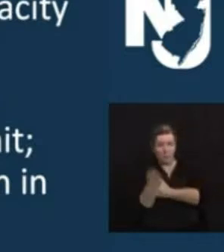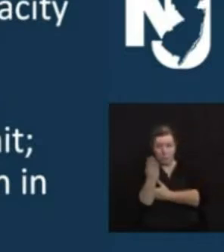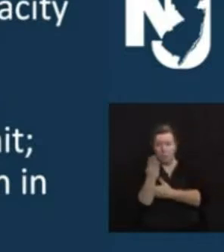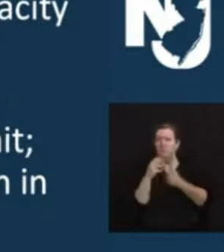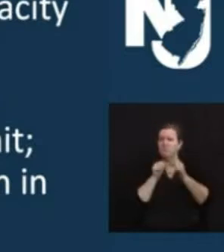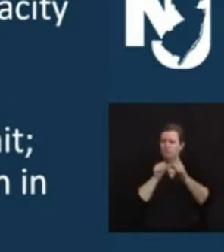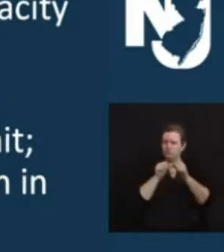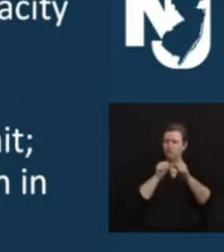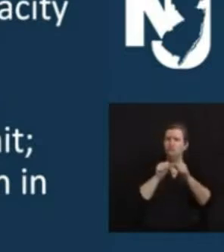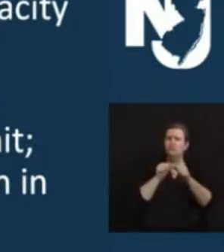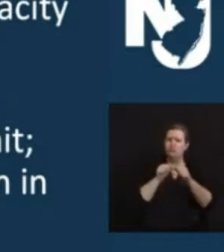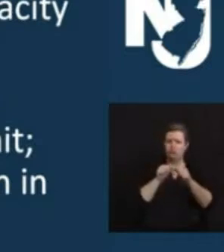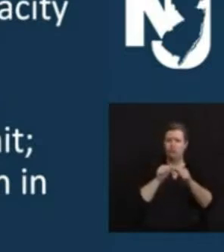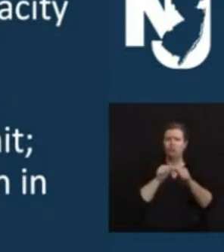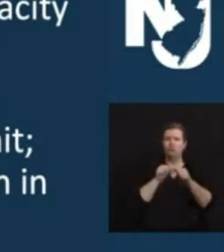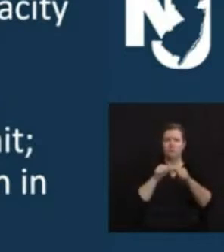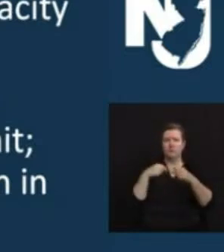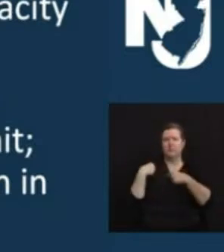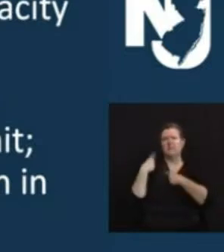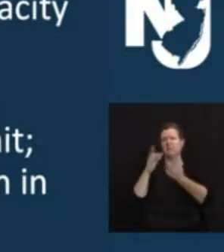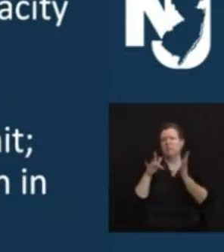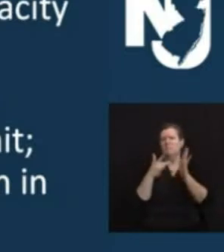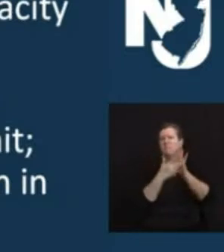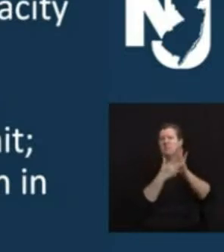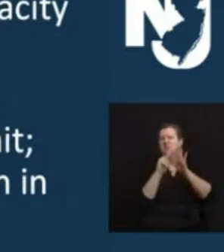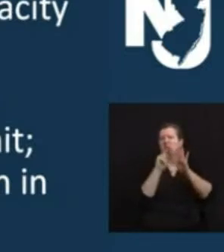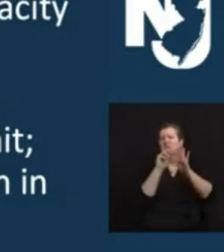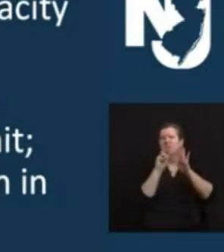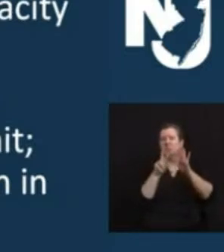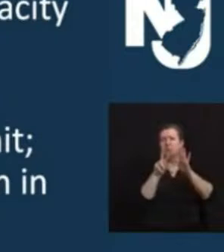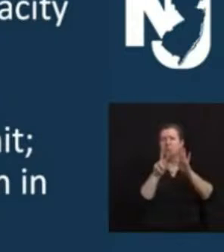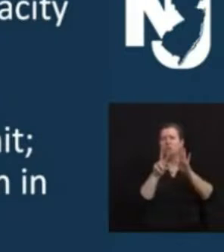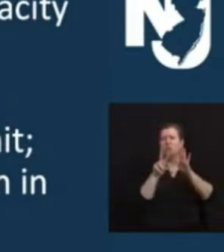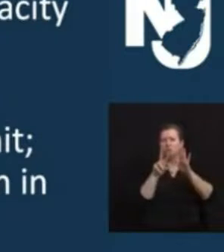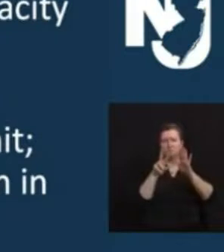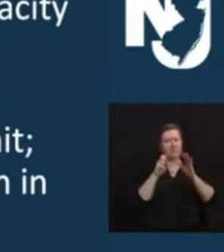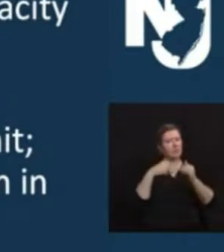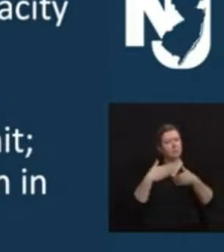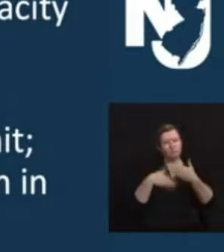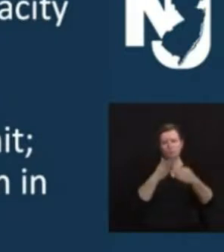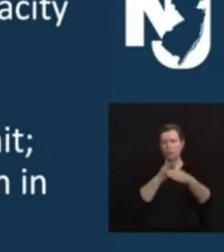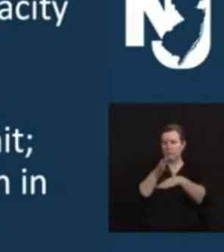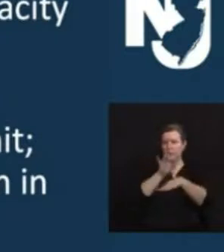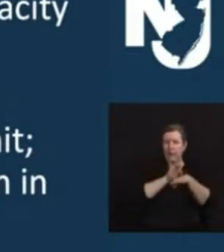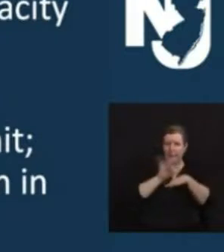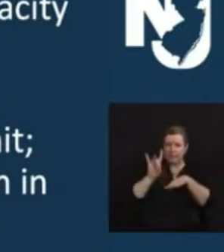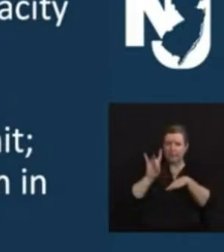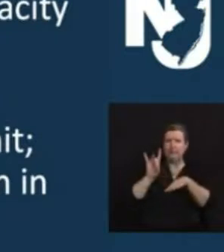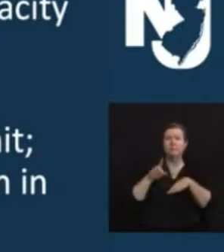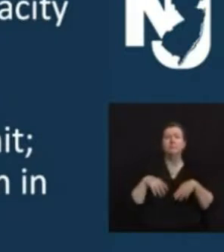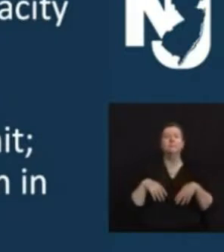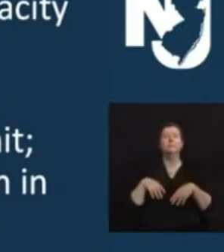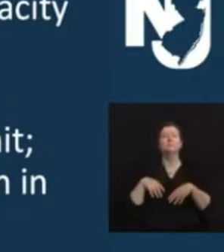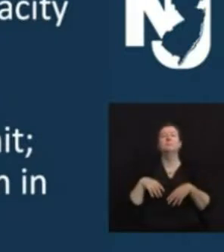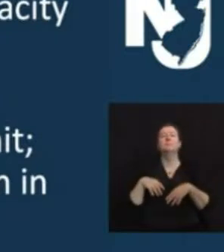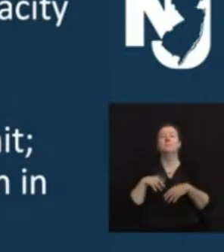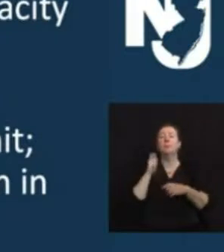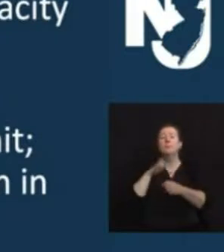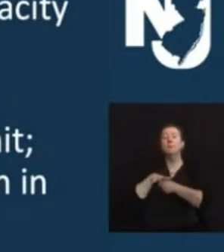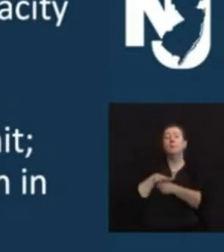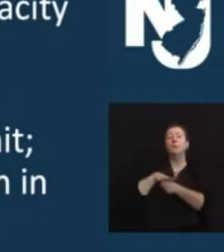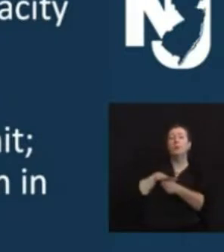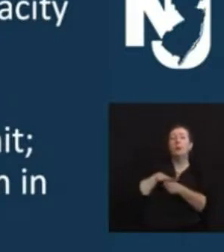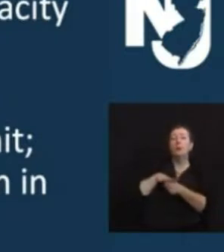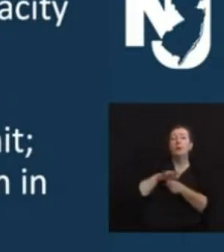by the way, since mid-November. This approach gives local officials the ability to respond to unique situations where they are